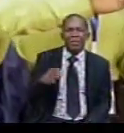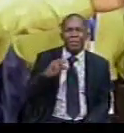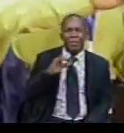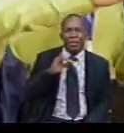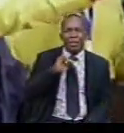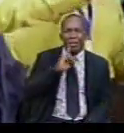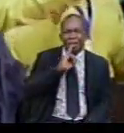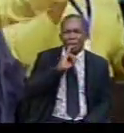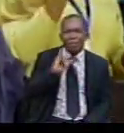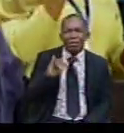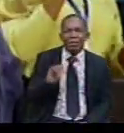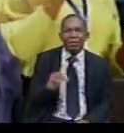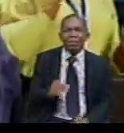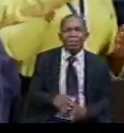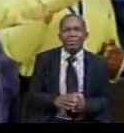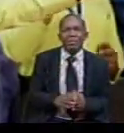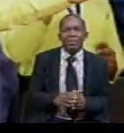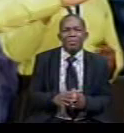My gracious